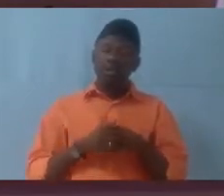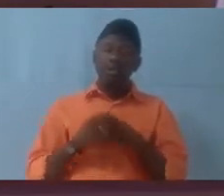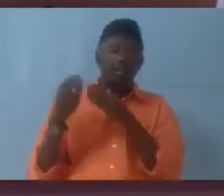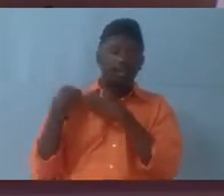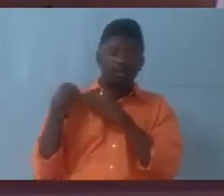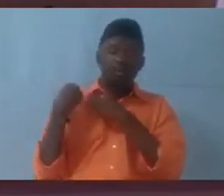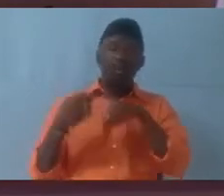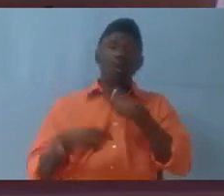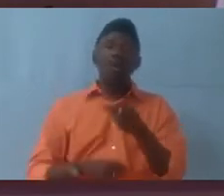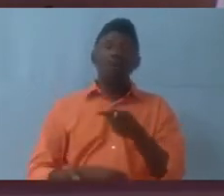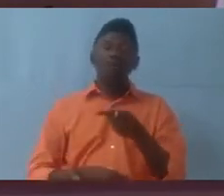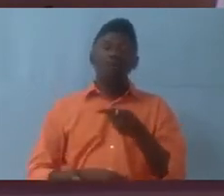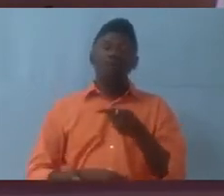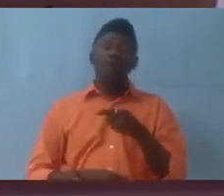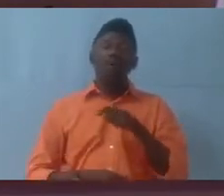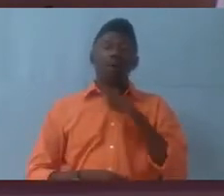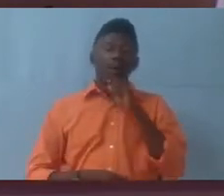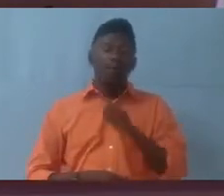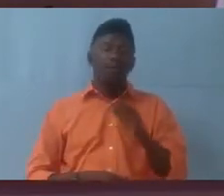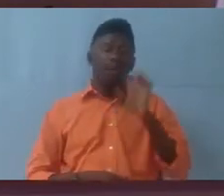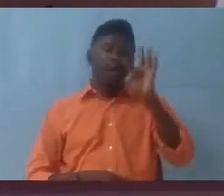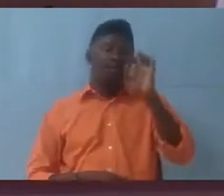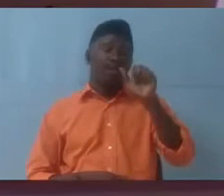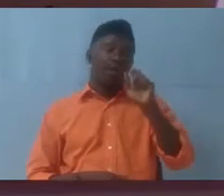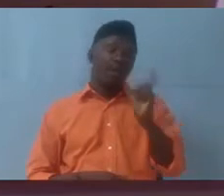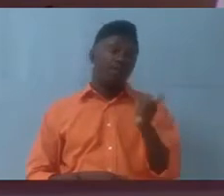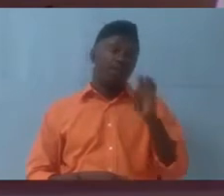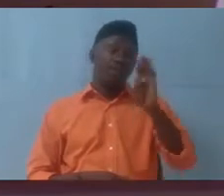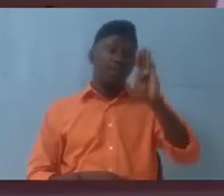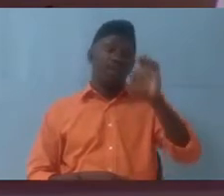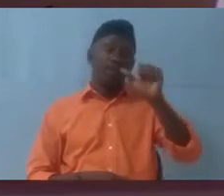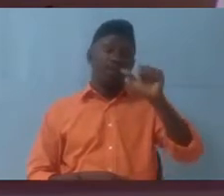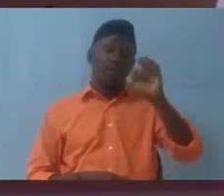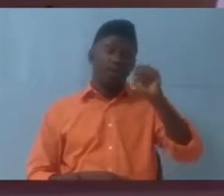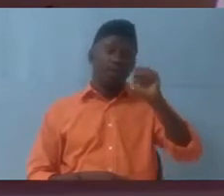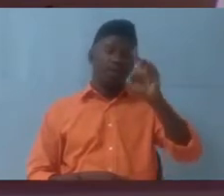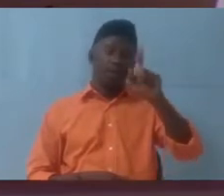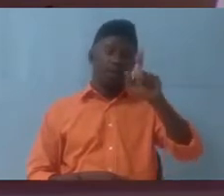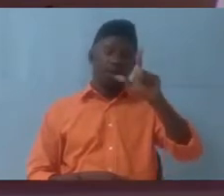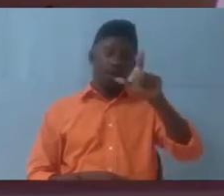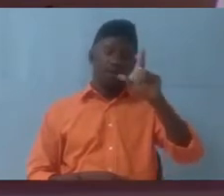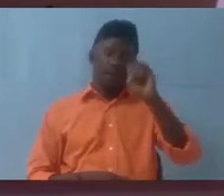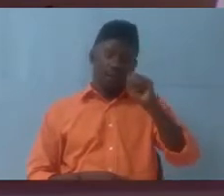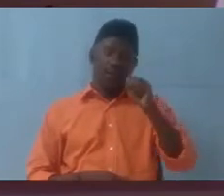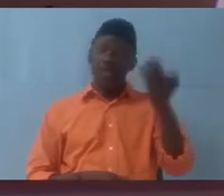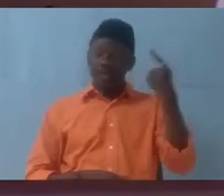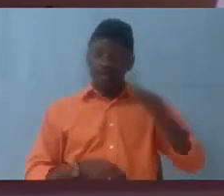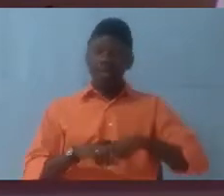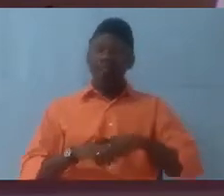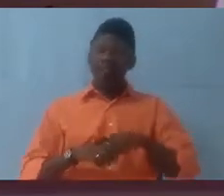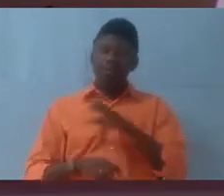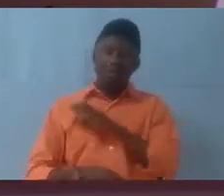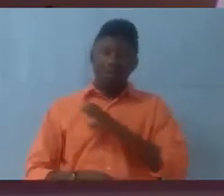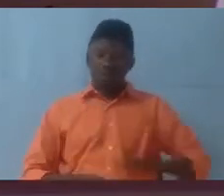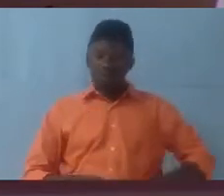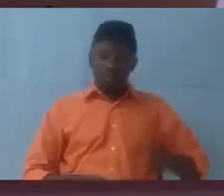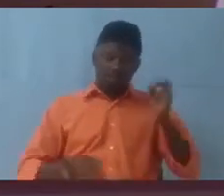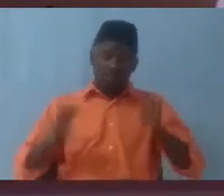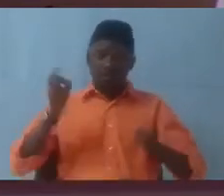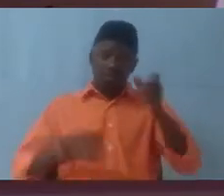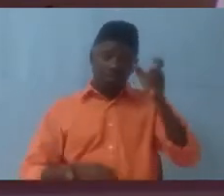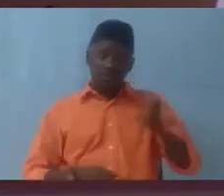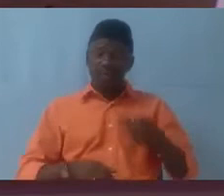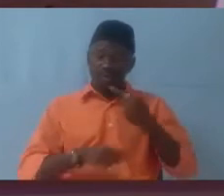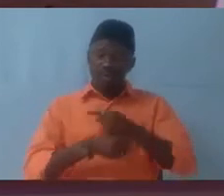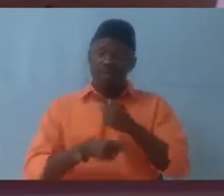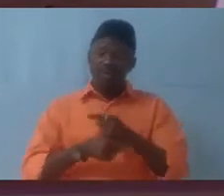wax commission bi de ci njité Fagbele, the Chief Justice then, jamono joju mo nekkon Chief Justice, the